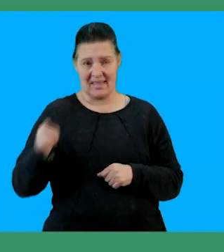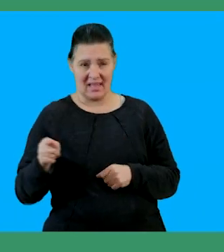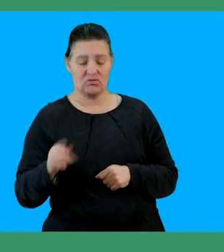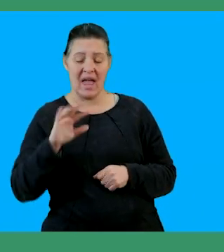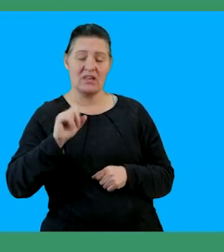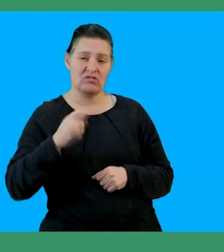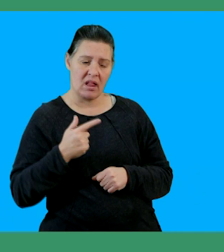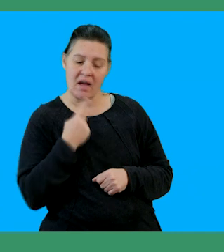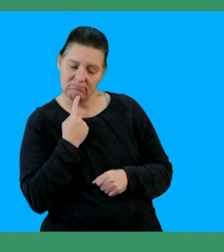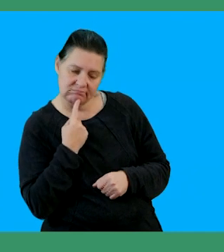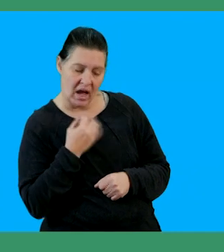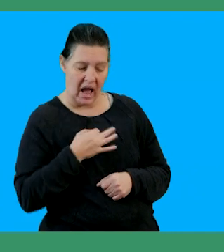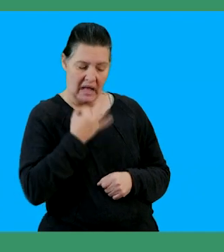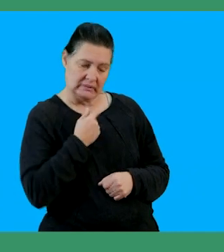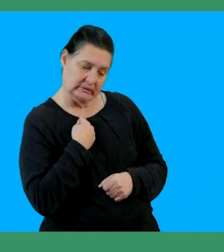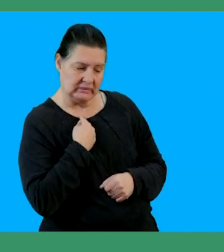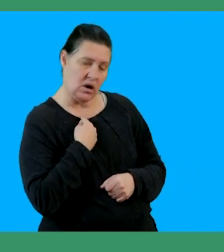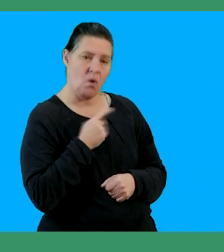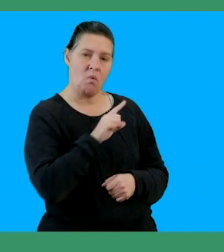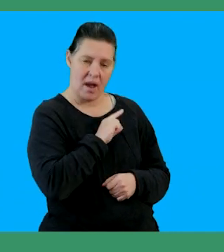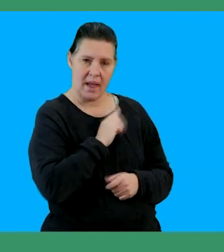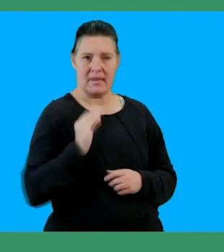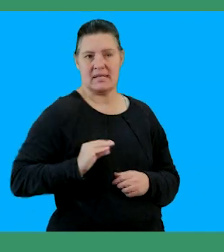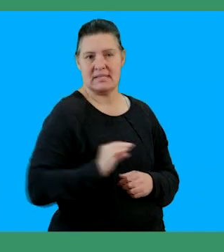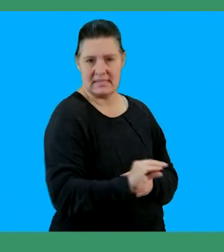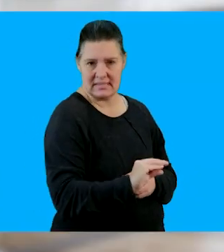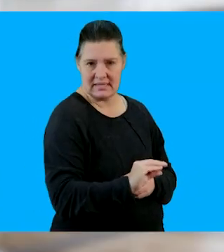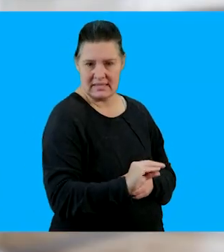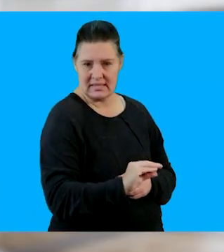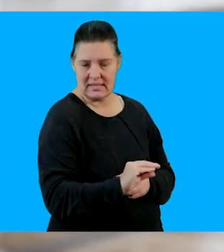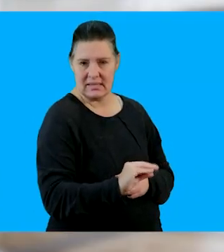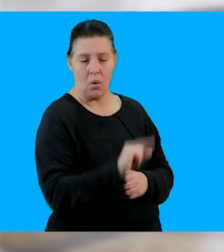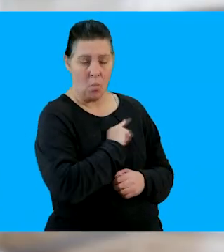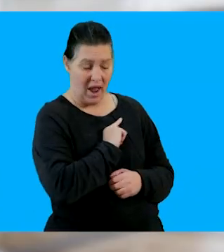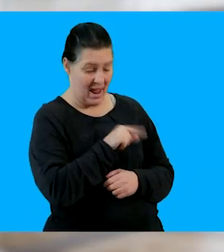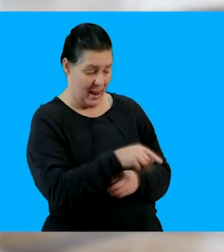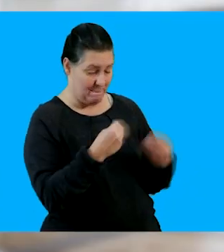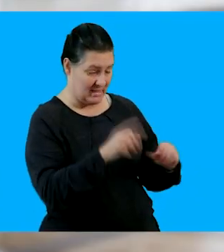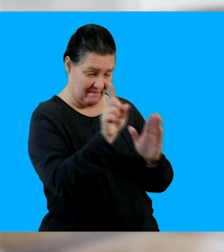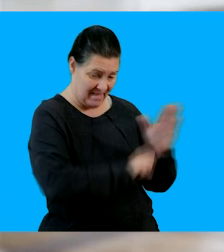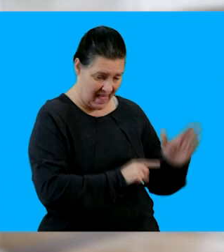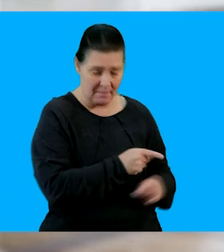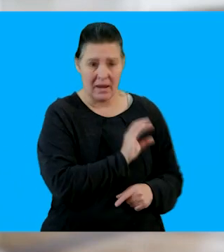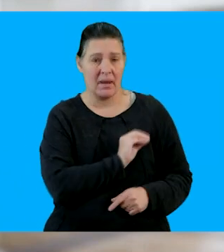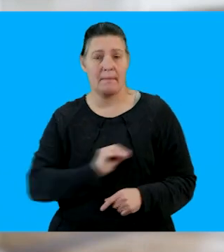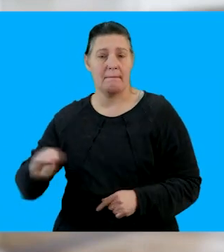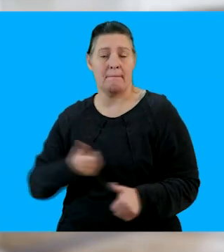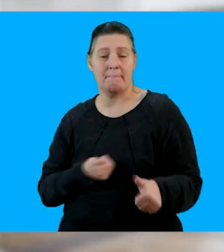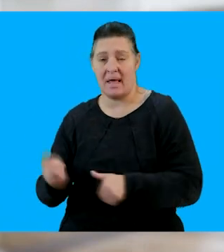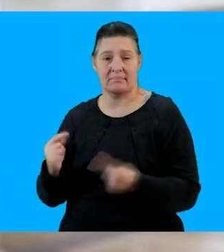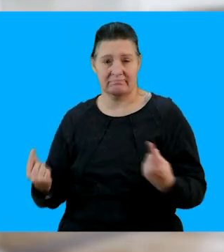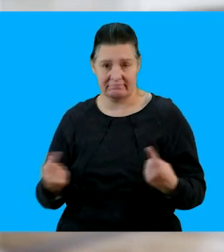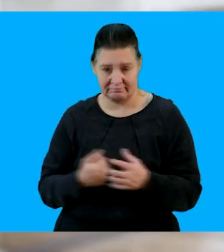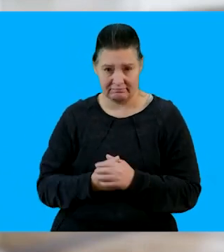So the angel funding carries a high risk for the person who will be giving actually the business money, because if the business fails, then it simply means